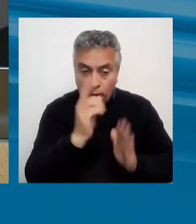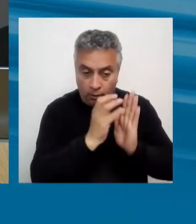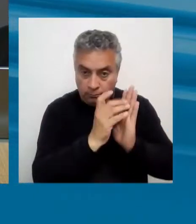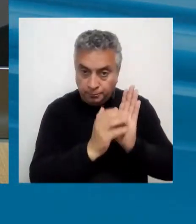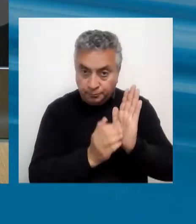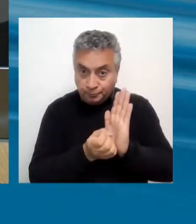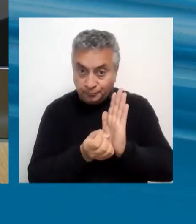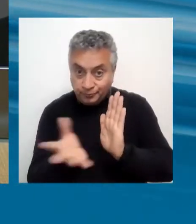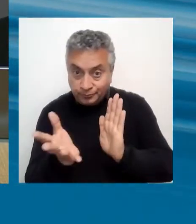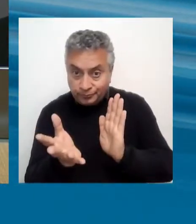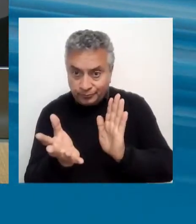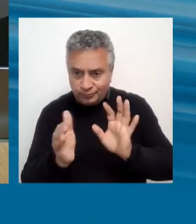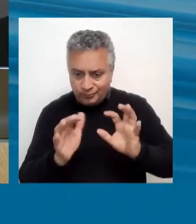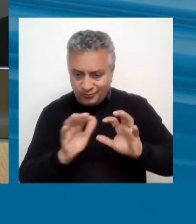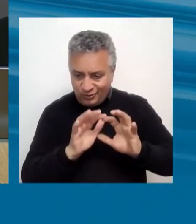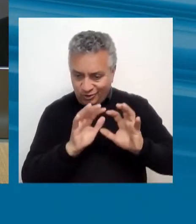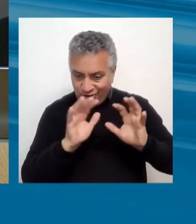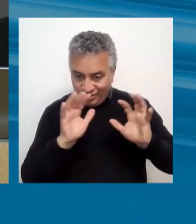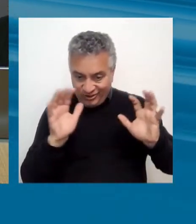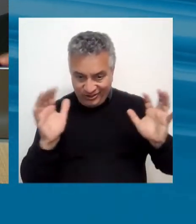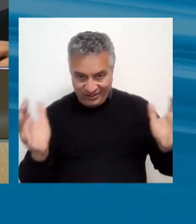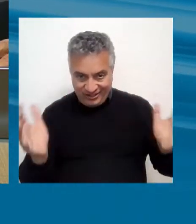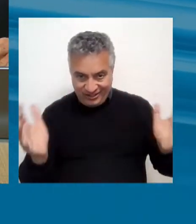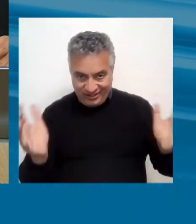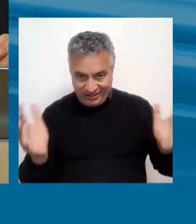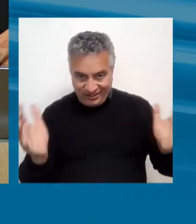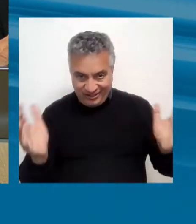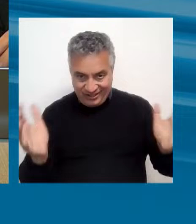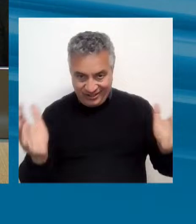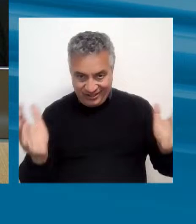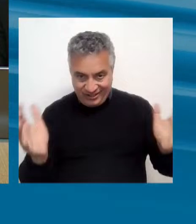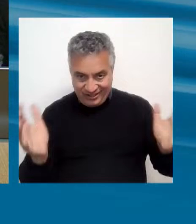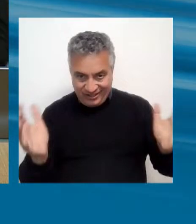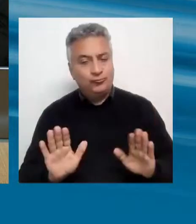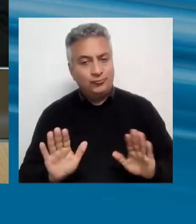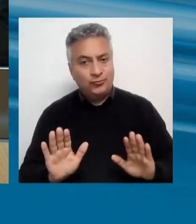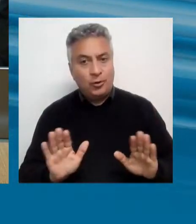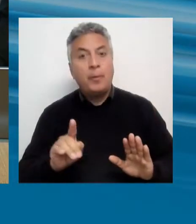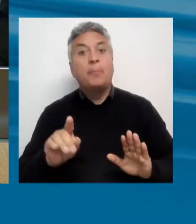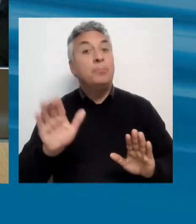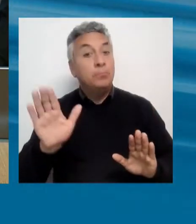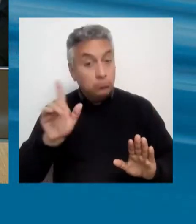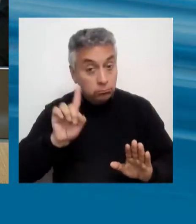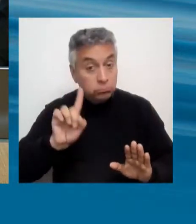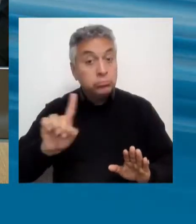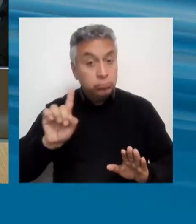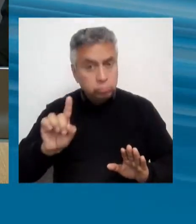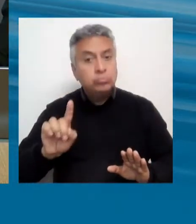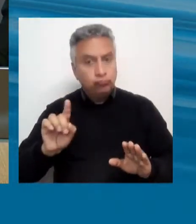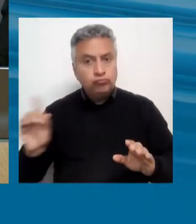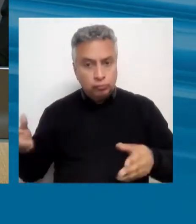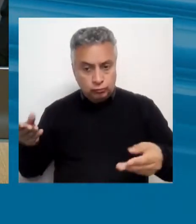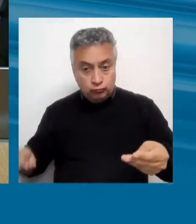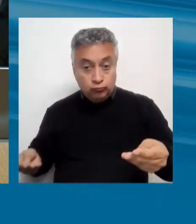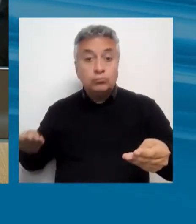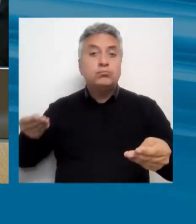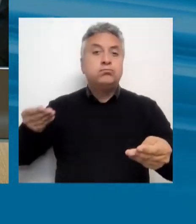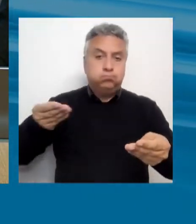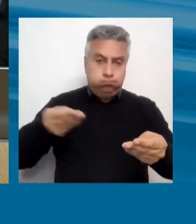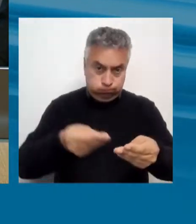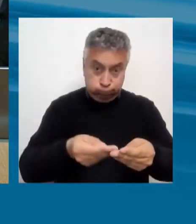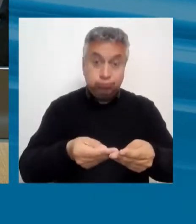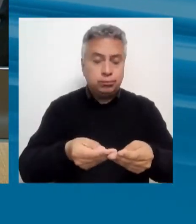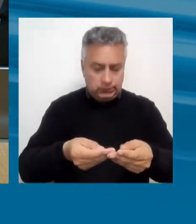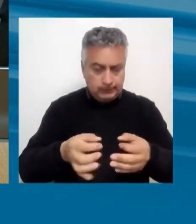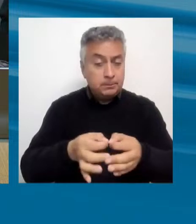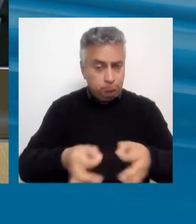made a significant contribution to the discourse and the one that we're going to have today, and of course, to the future of